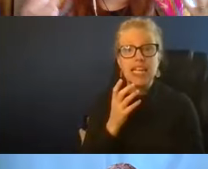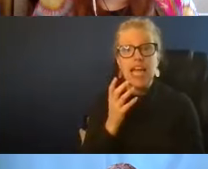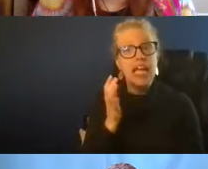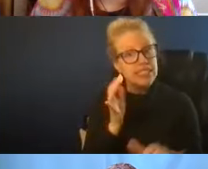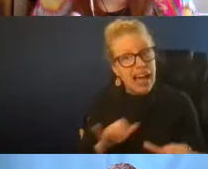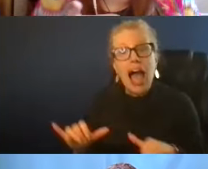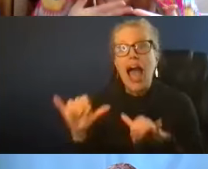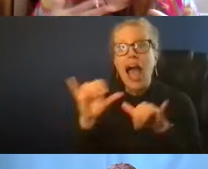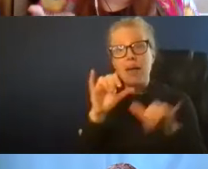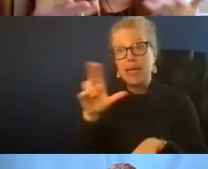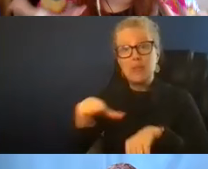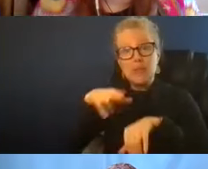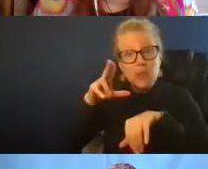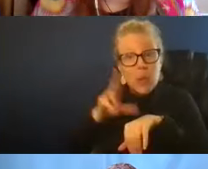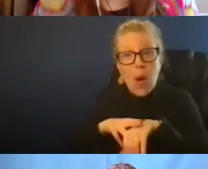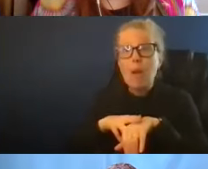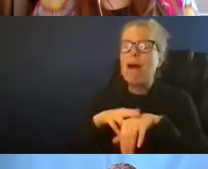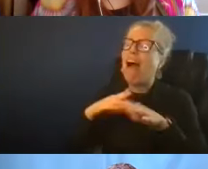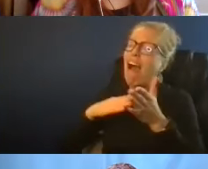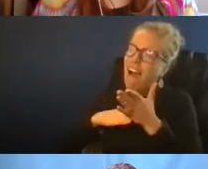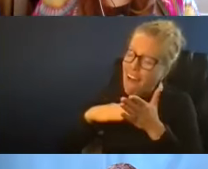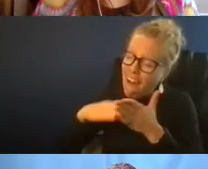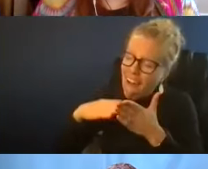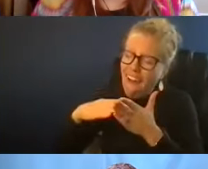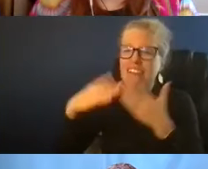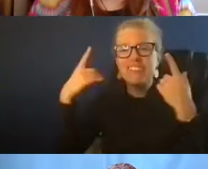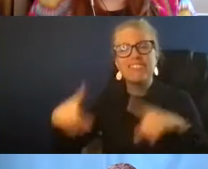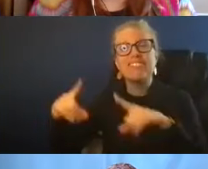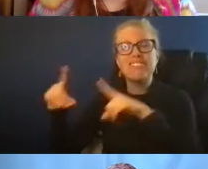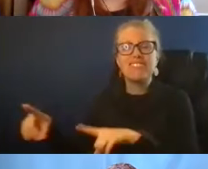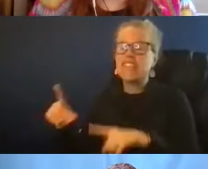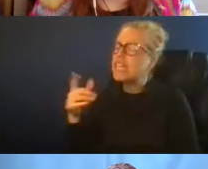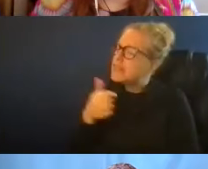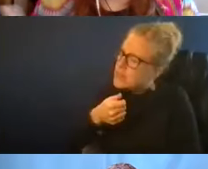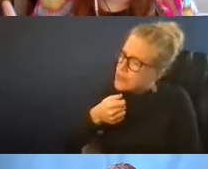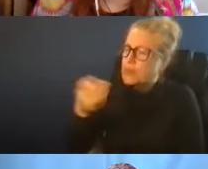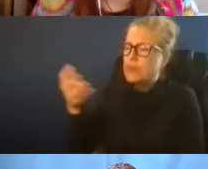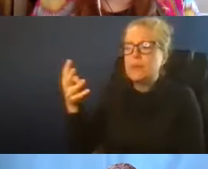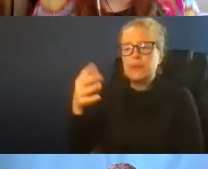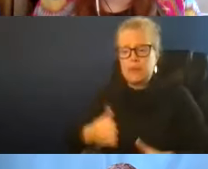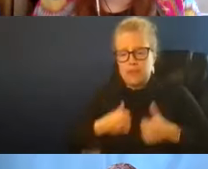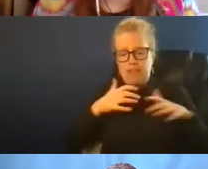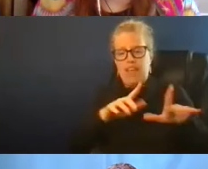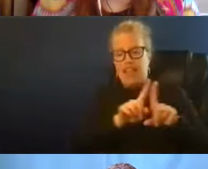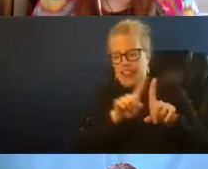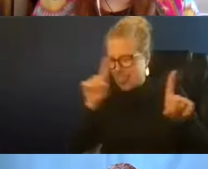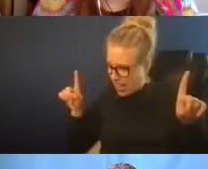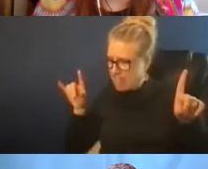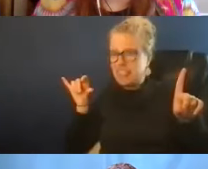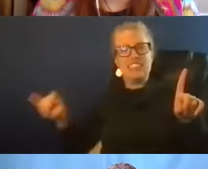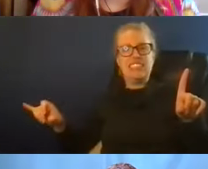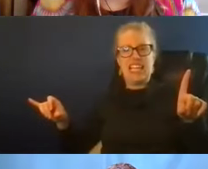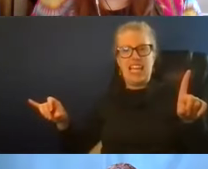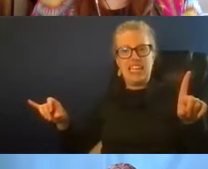common. It's normal. It happens all the time. There are very few survivors who leave once and stay away. Like that